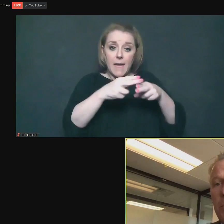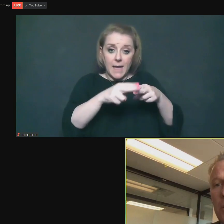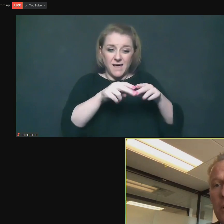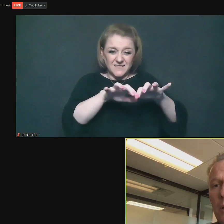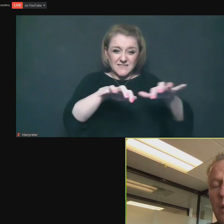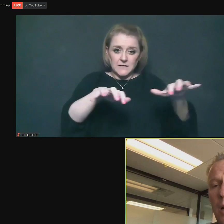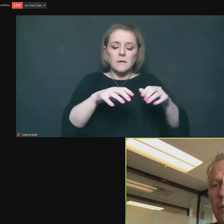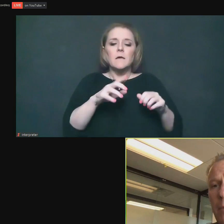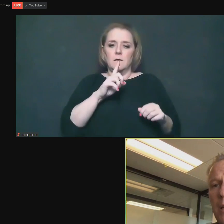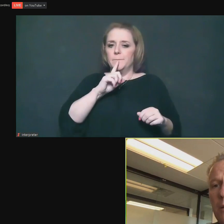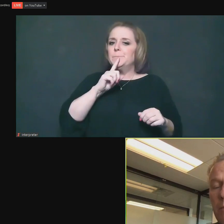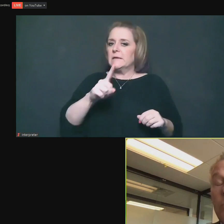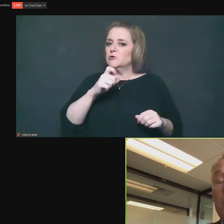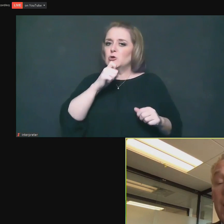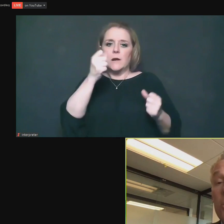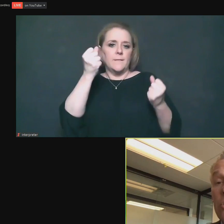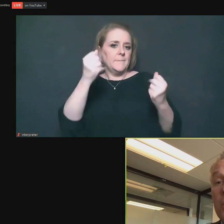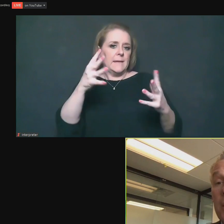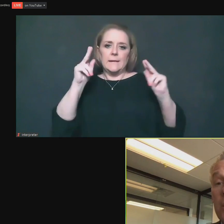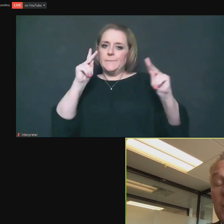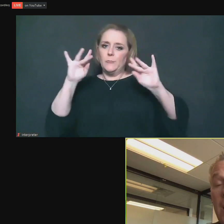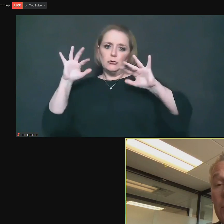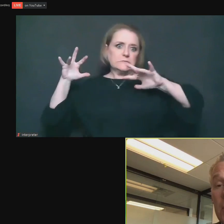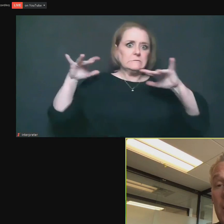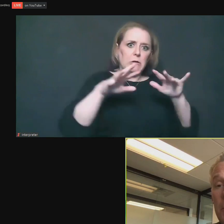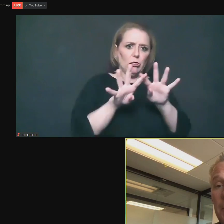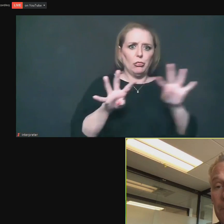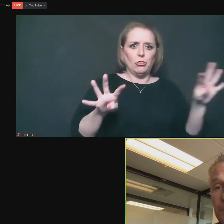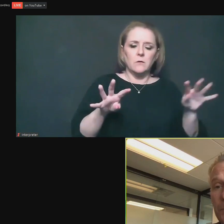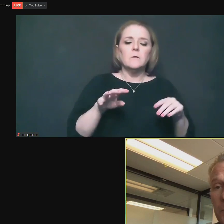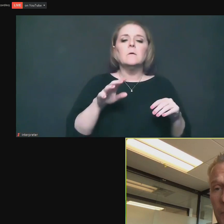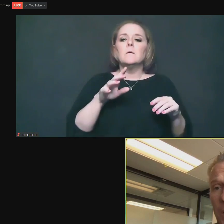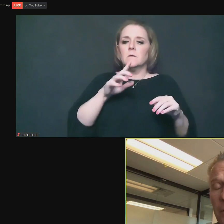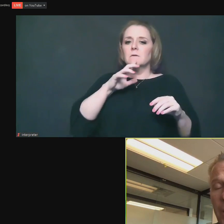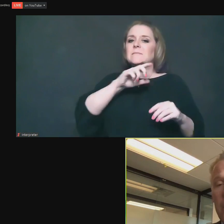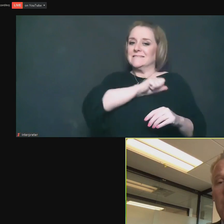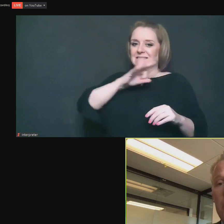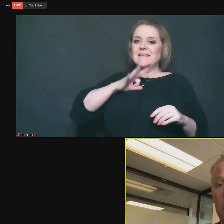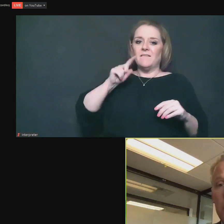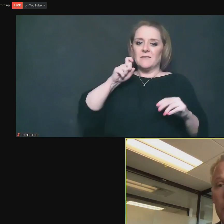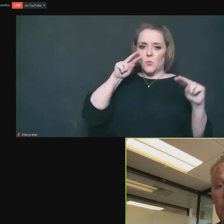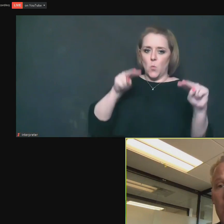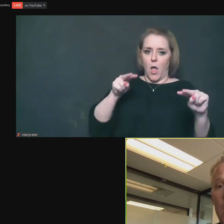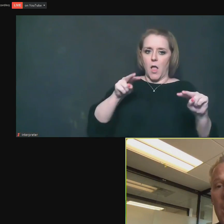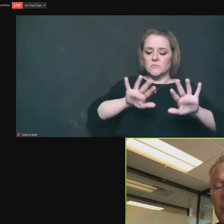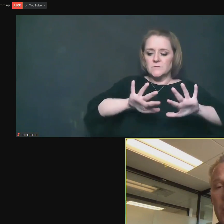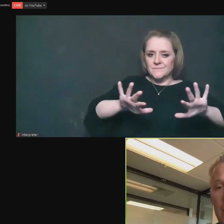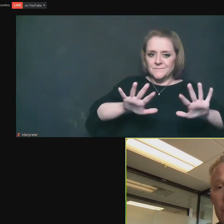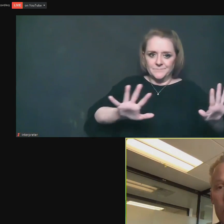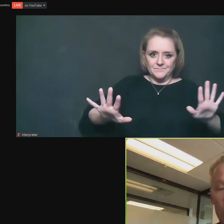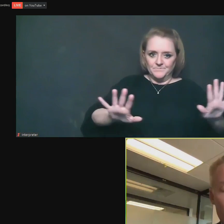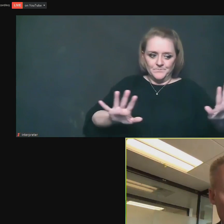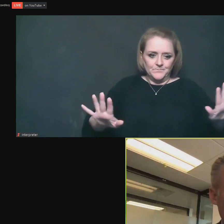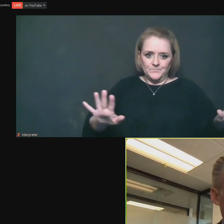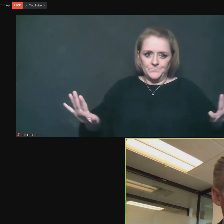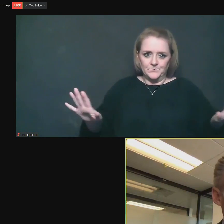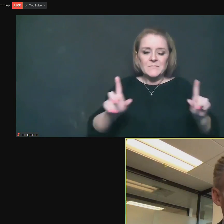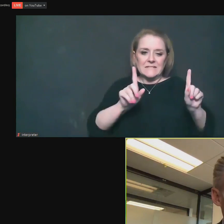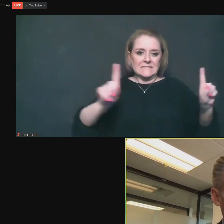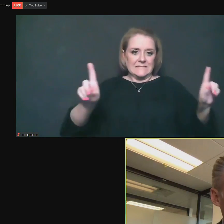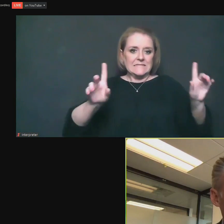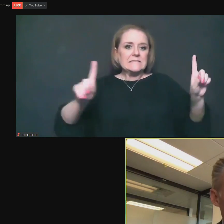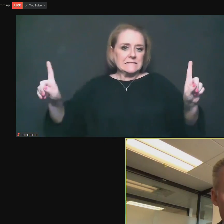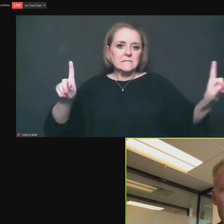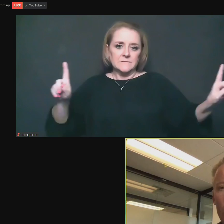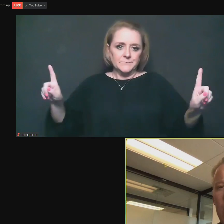we're we make sure that their staff is keeping their customers safe and socially